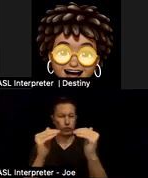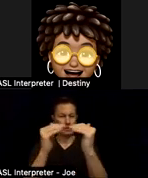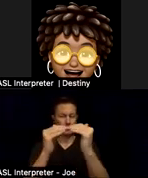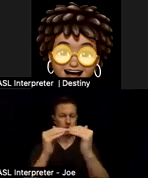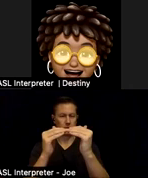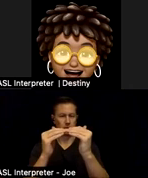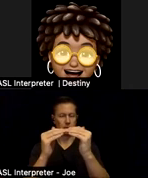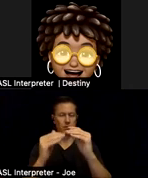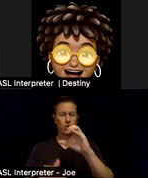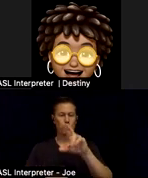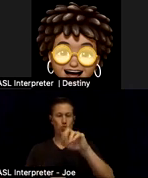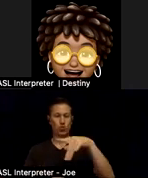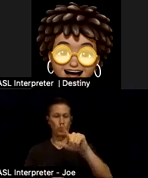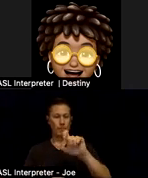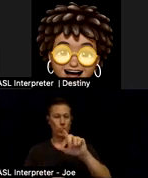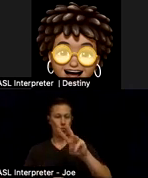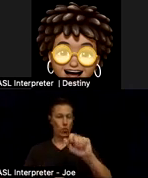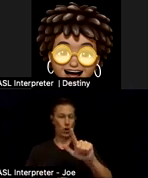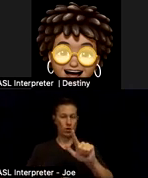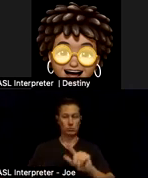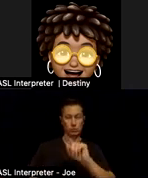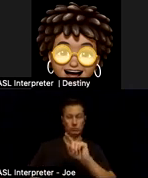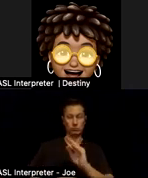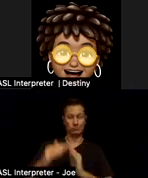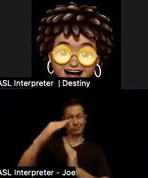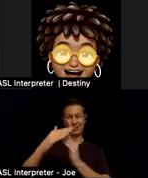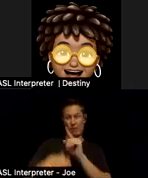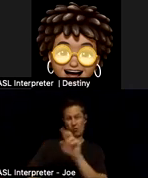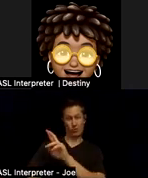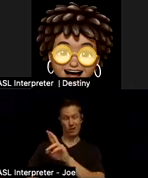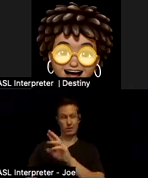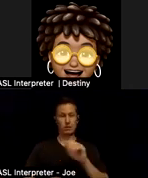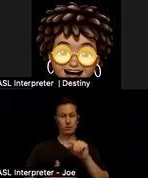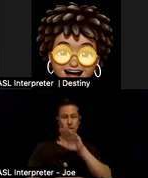cripple walls, like the top right, or unreinforced masonry, like the middle.